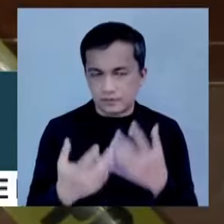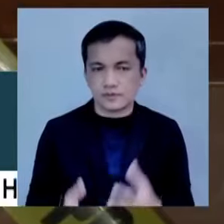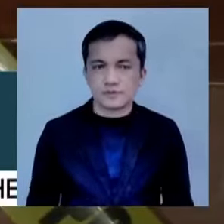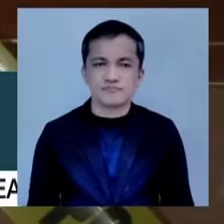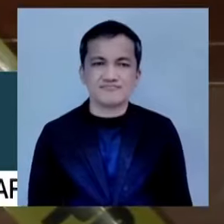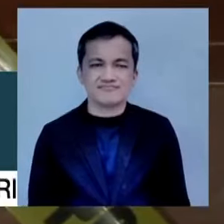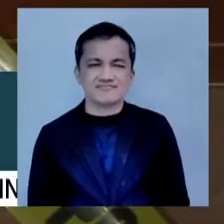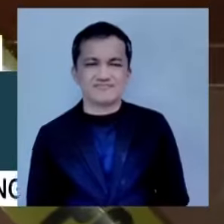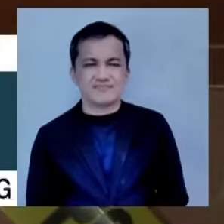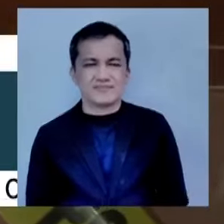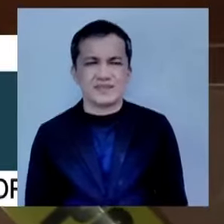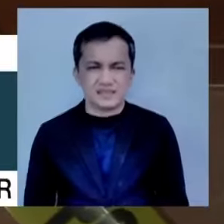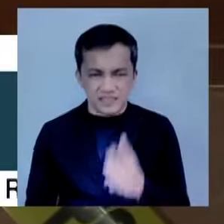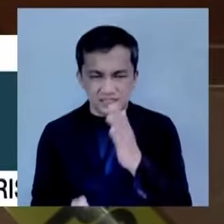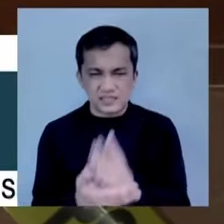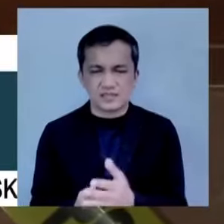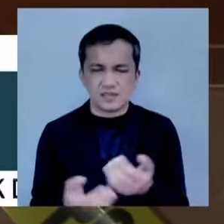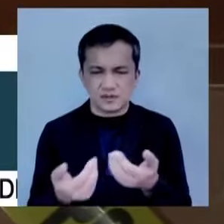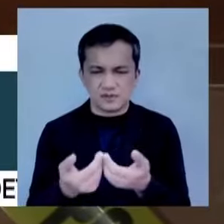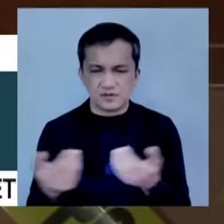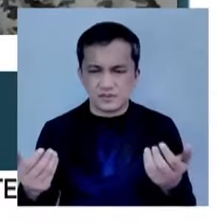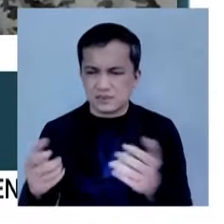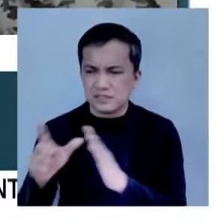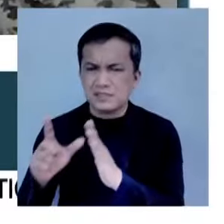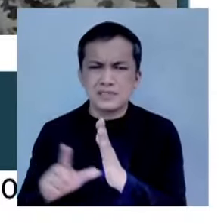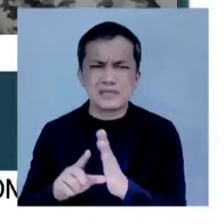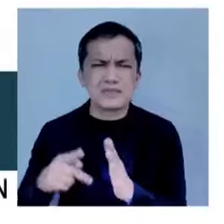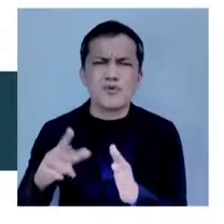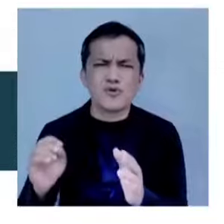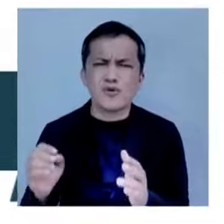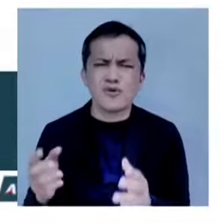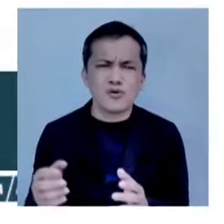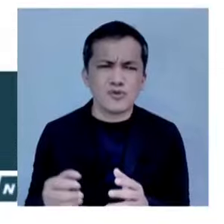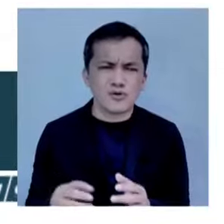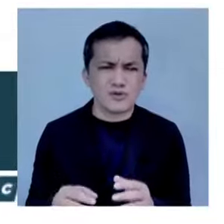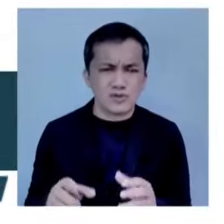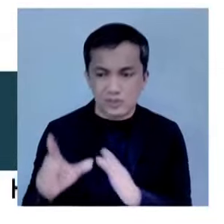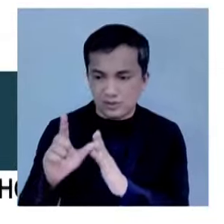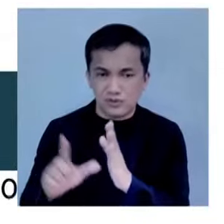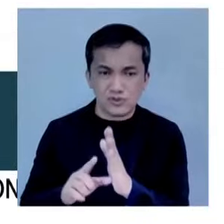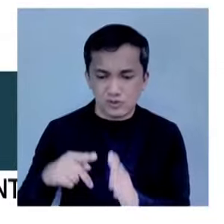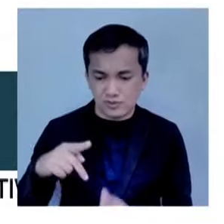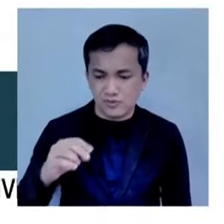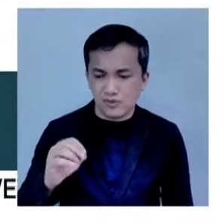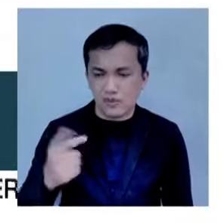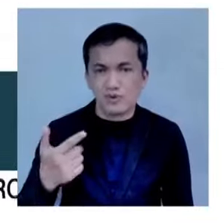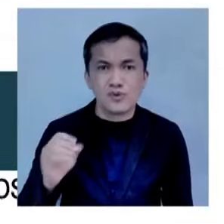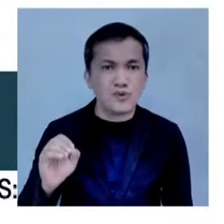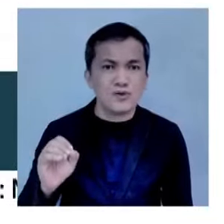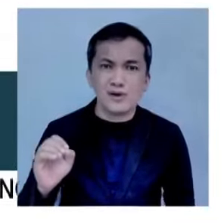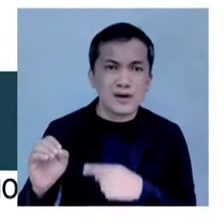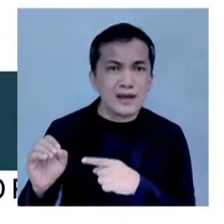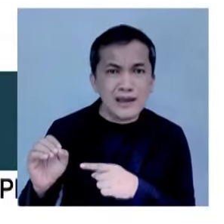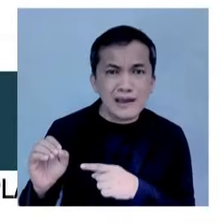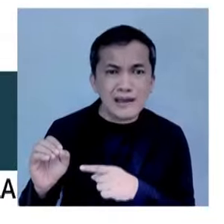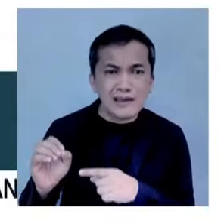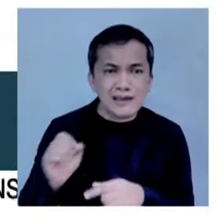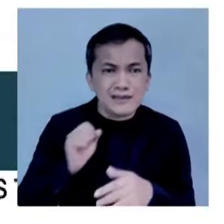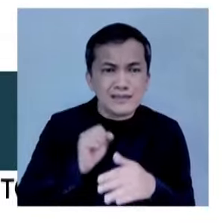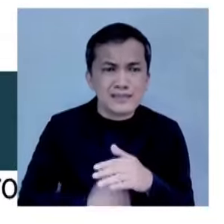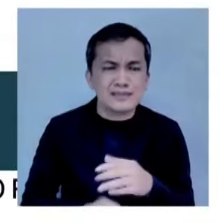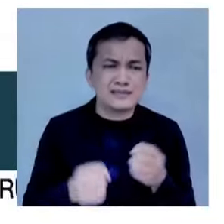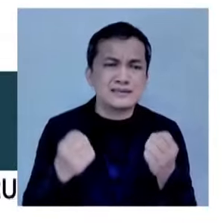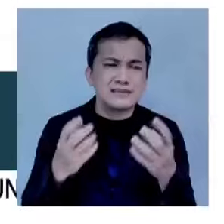rin yung pag-distinguish di umano sa mga legal POGO. Kahit yung mga so-called legal POGO, eh, nanganganak ng